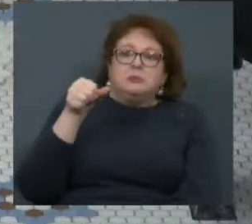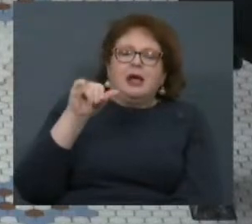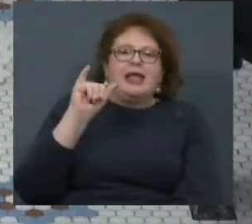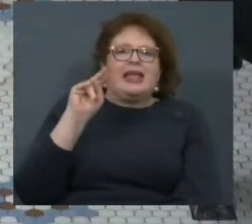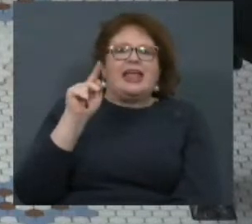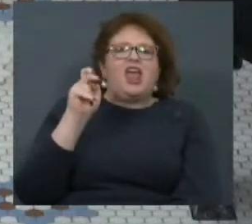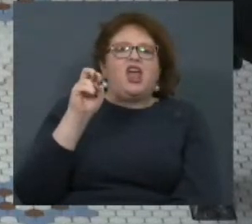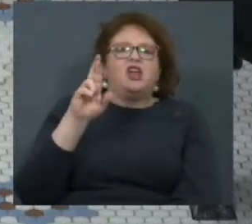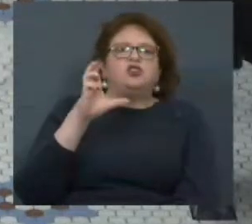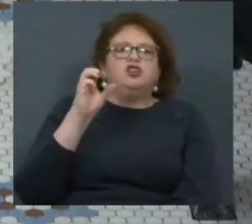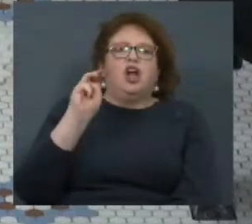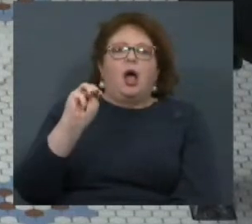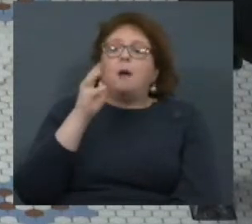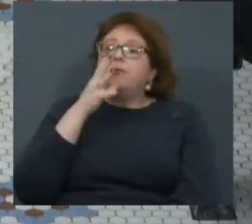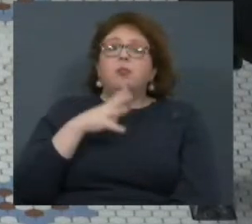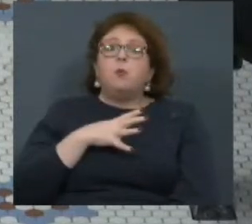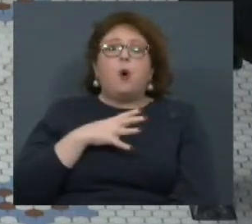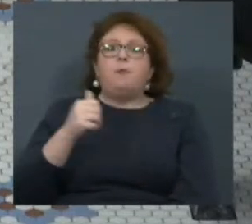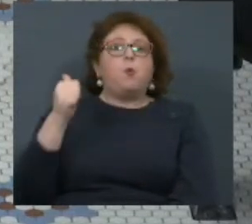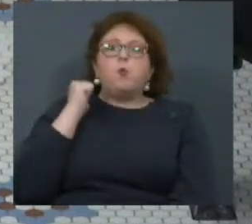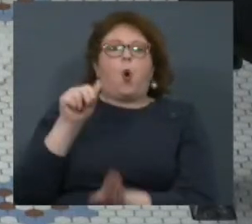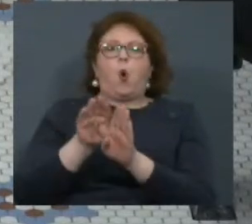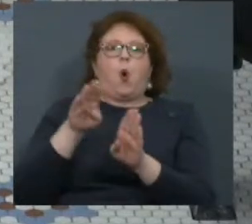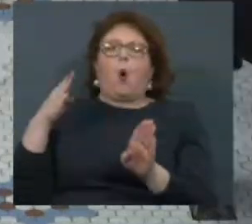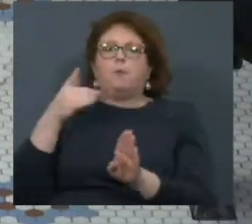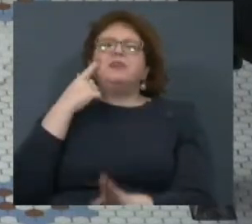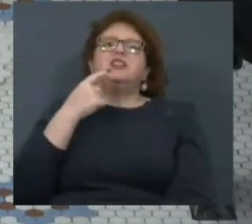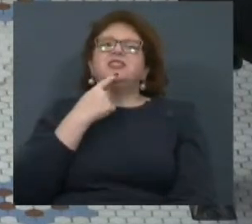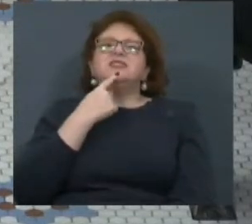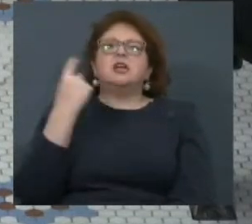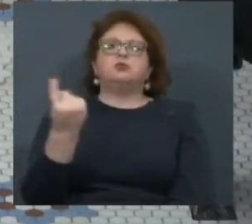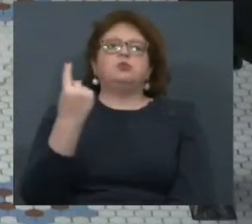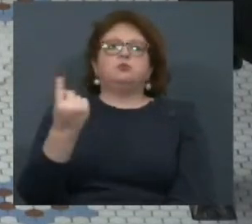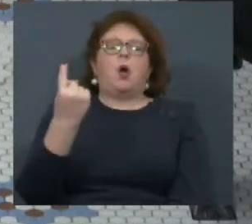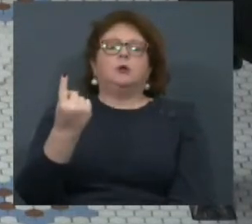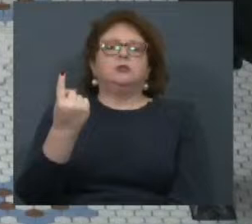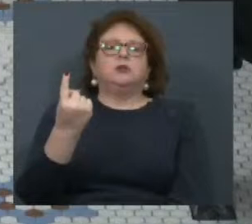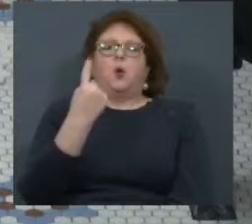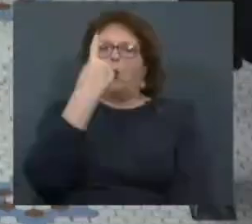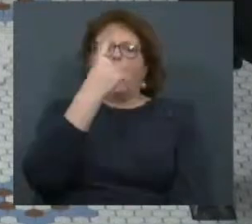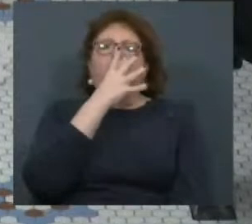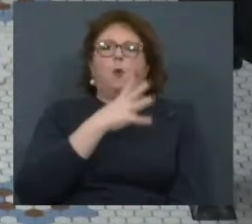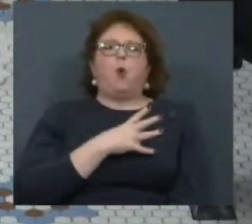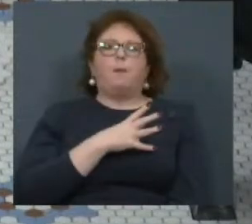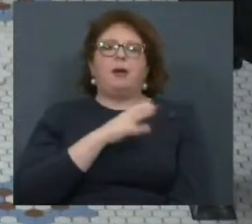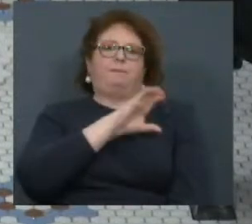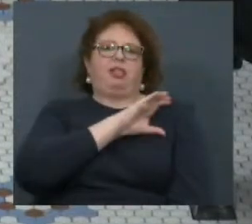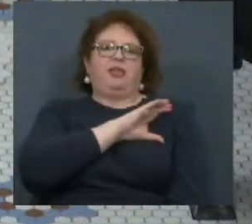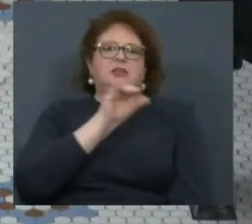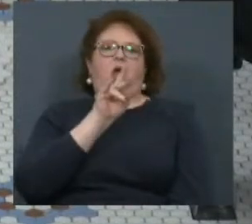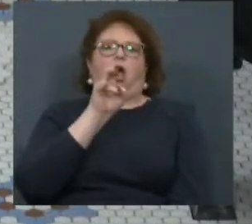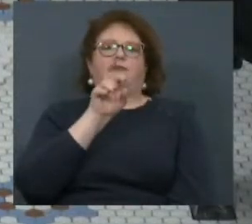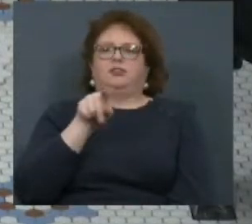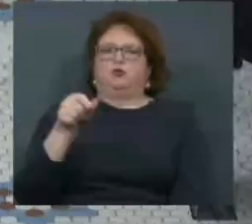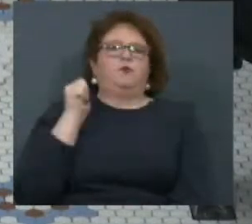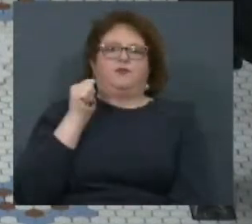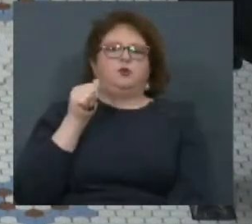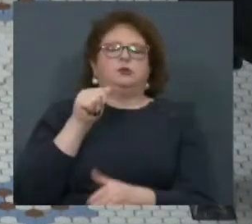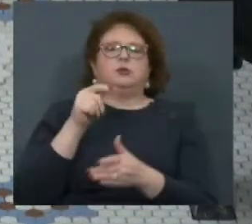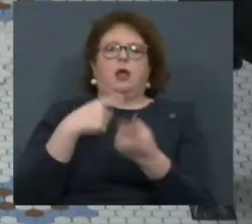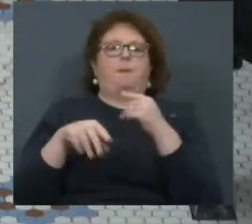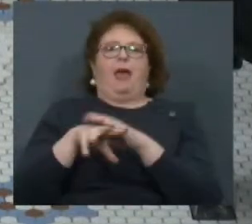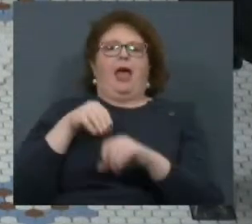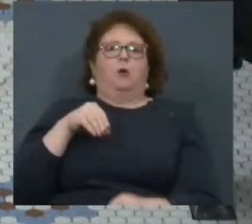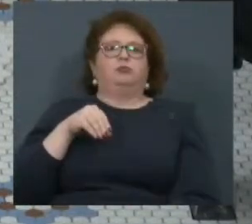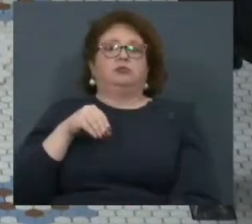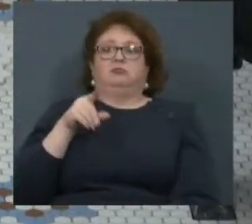lady said, "There's only me here." There was one police officer in the whole building, and she wouldn't come outside. So